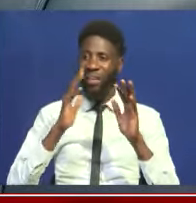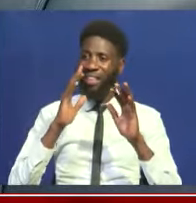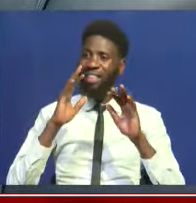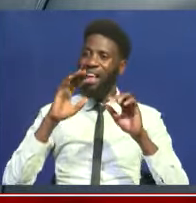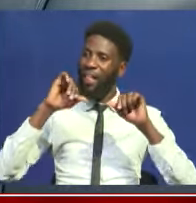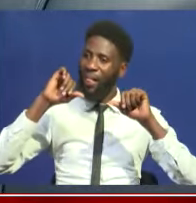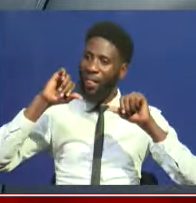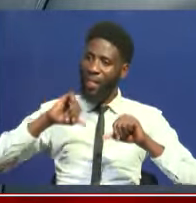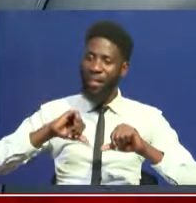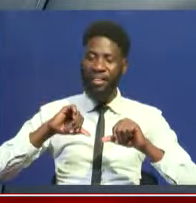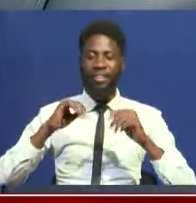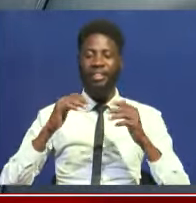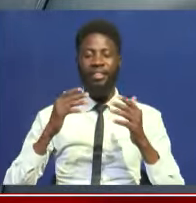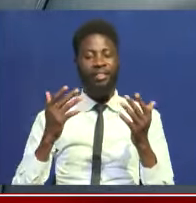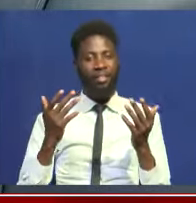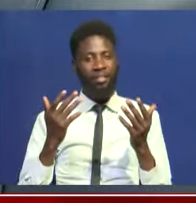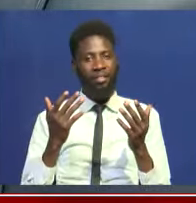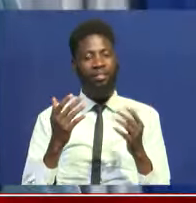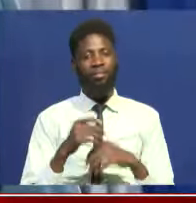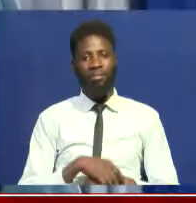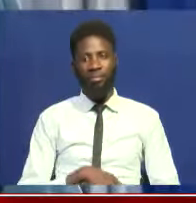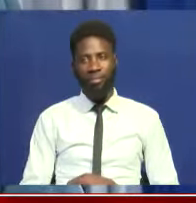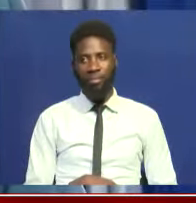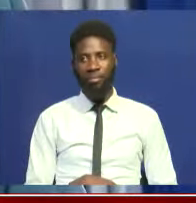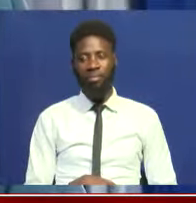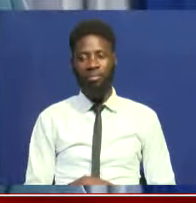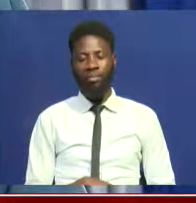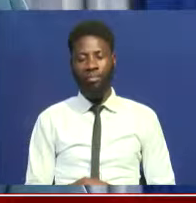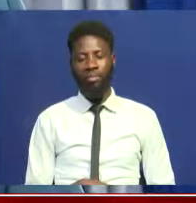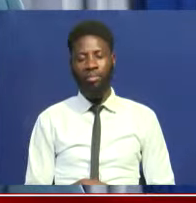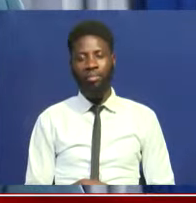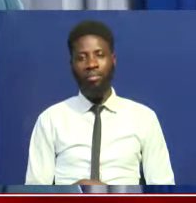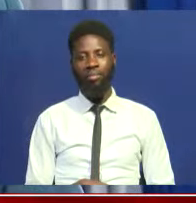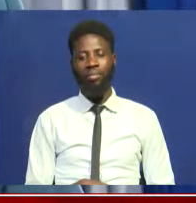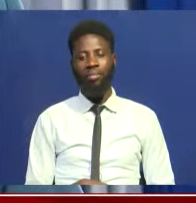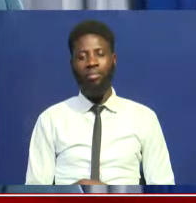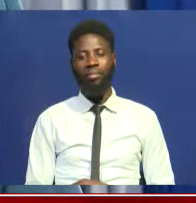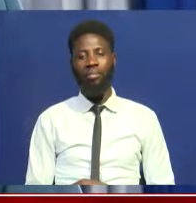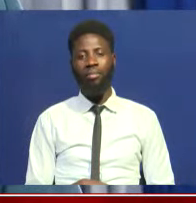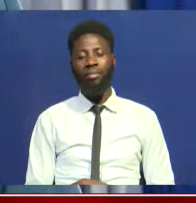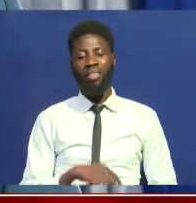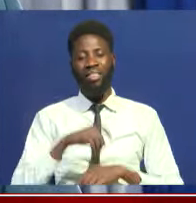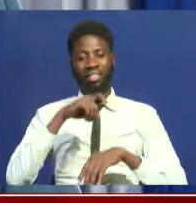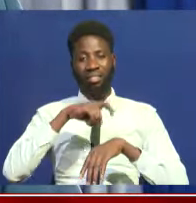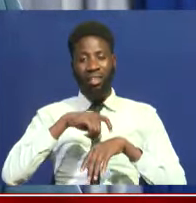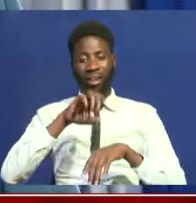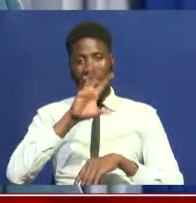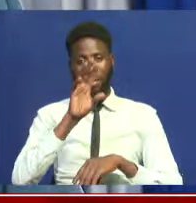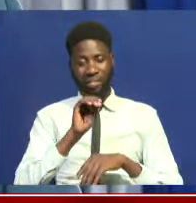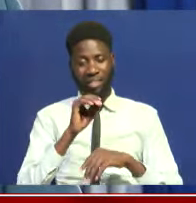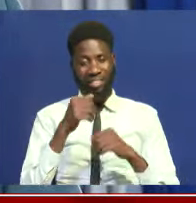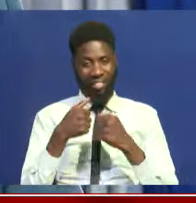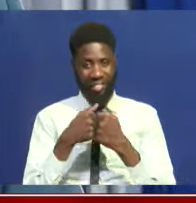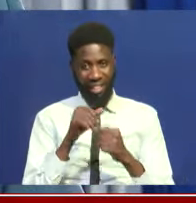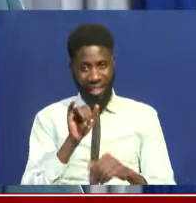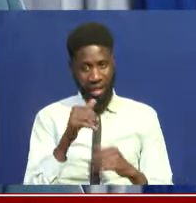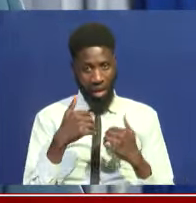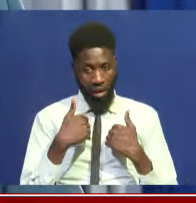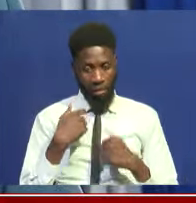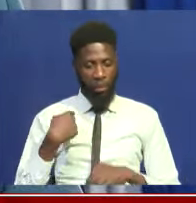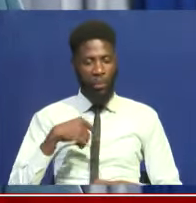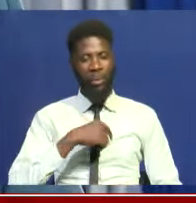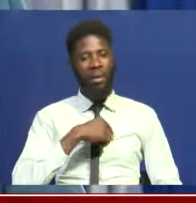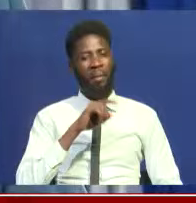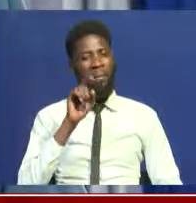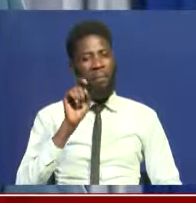weather-related disasters I referenced a moment ago. Even as Africa faces these challenges, of course, we have to mitigate them. And